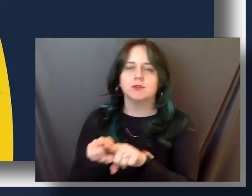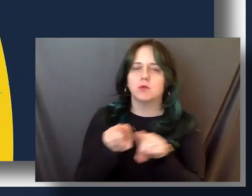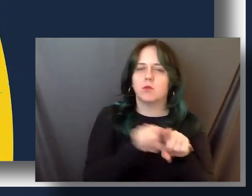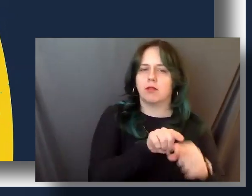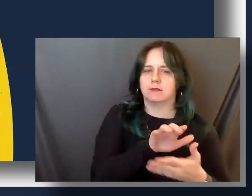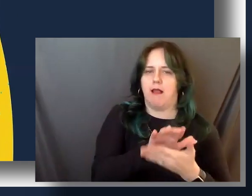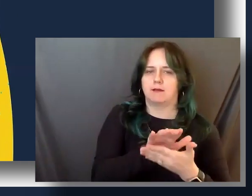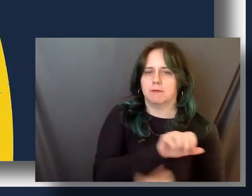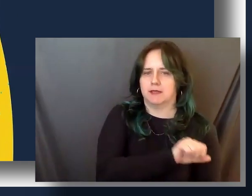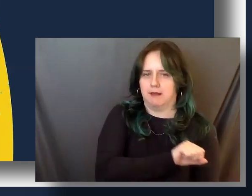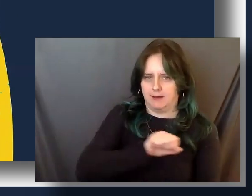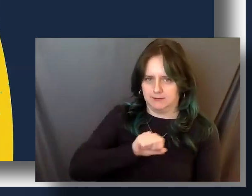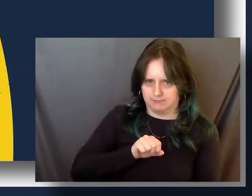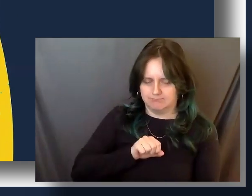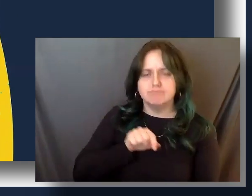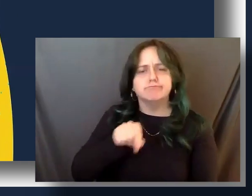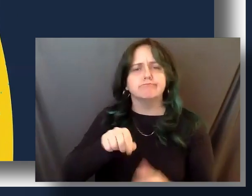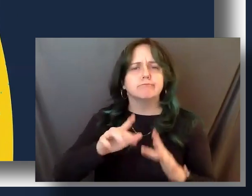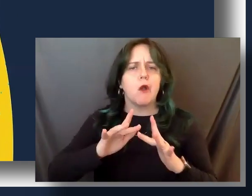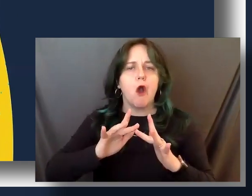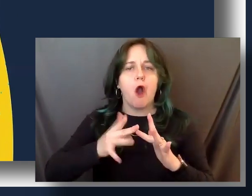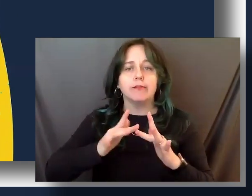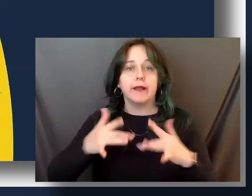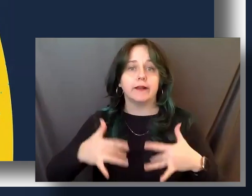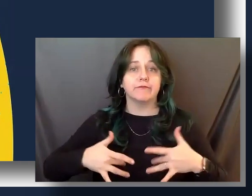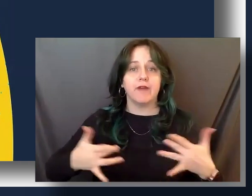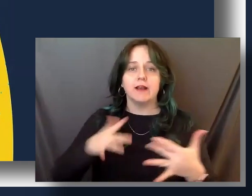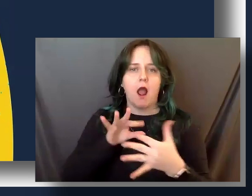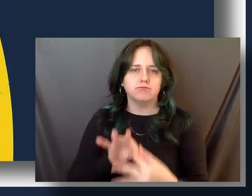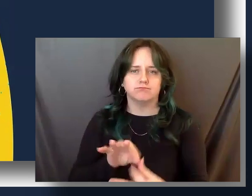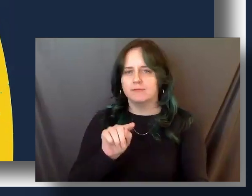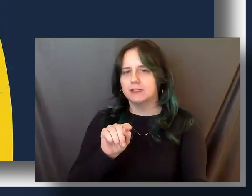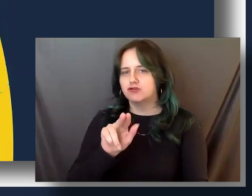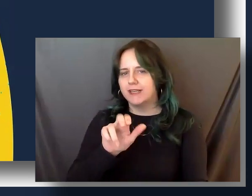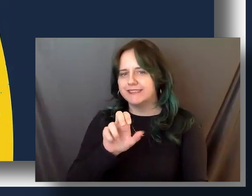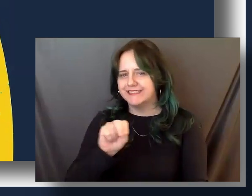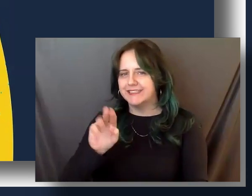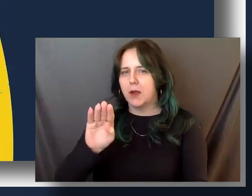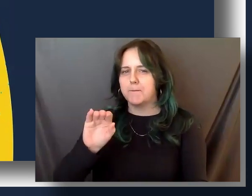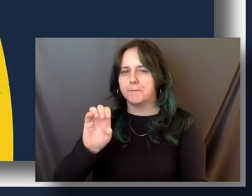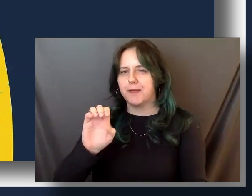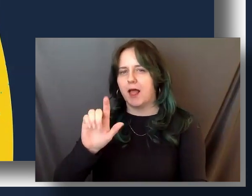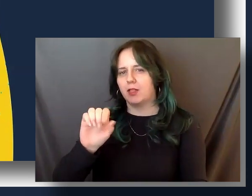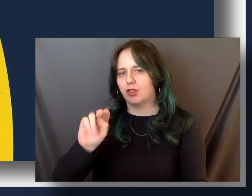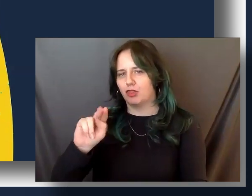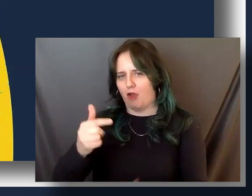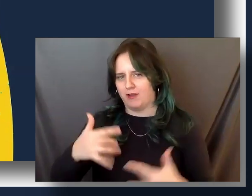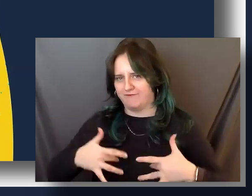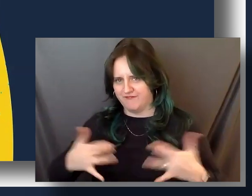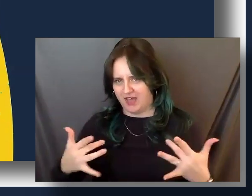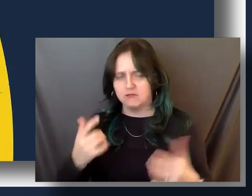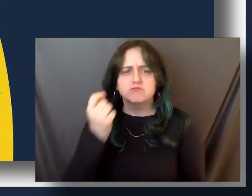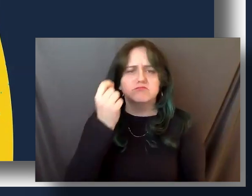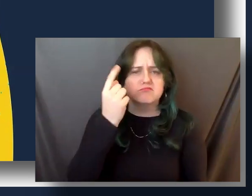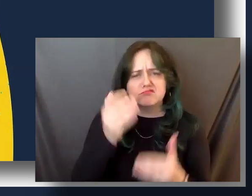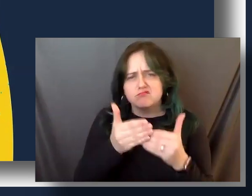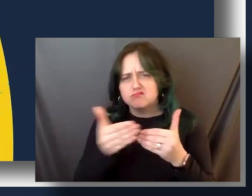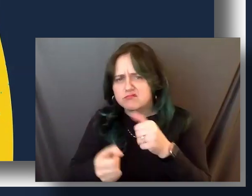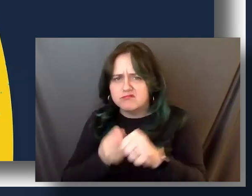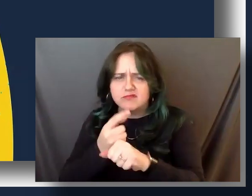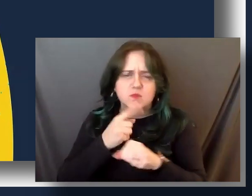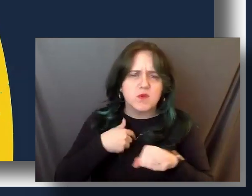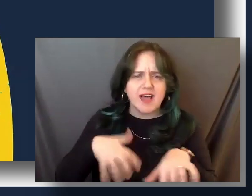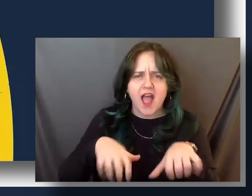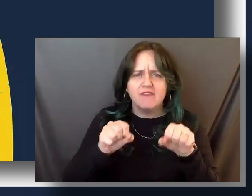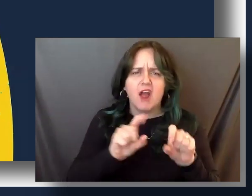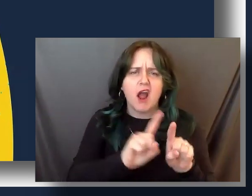another online event as part of our Tritons Belong initiative. We have additional events throughout the academic year and resources that may be